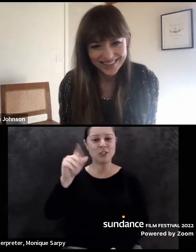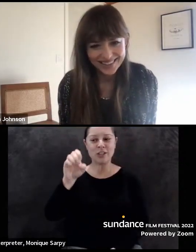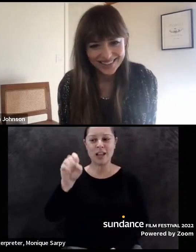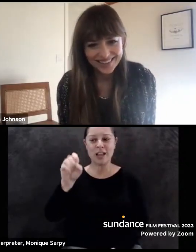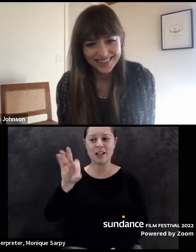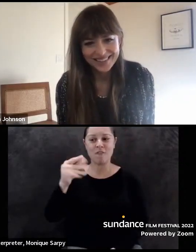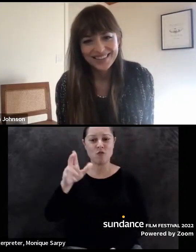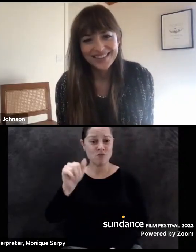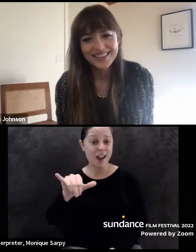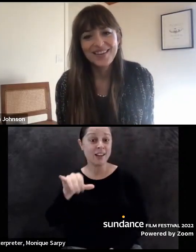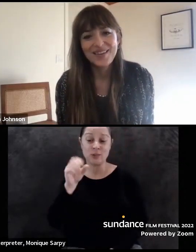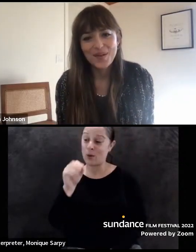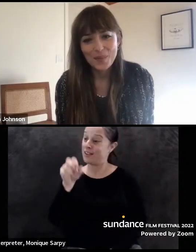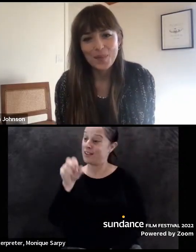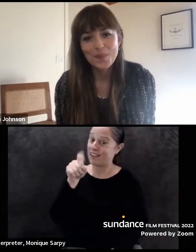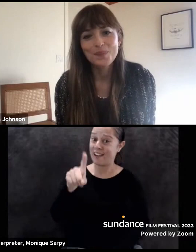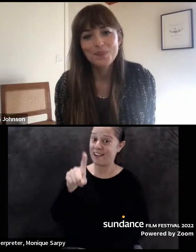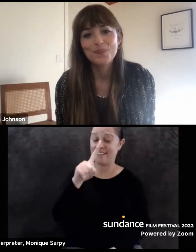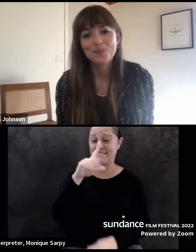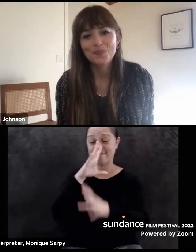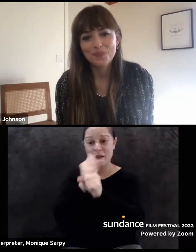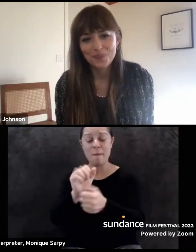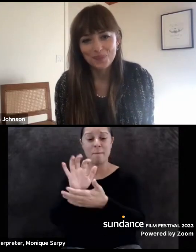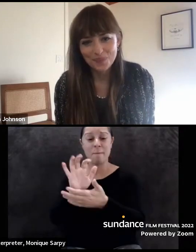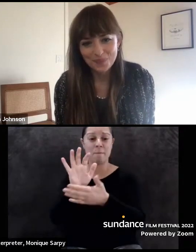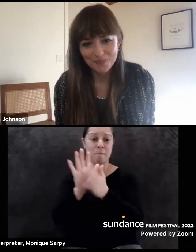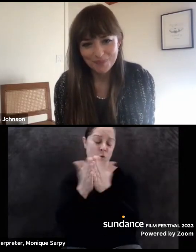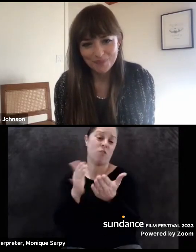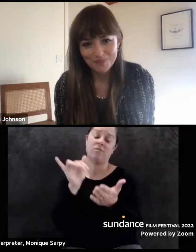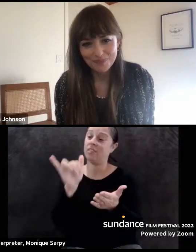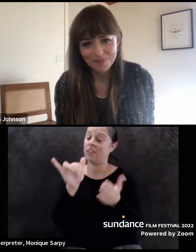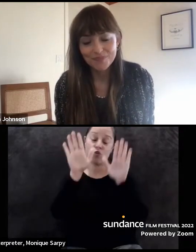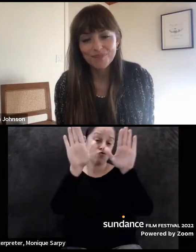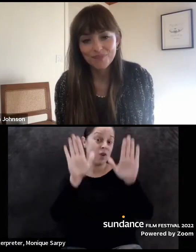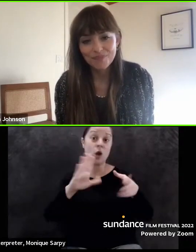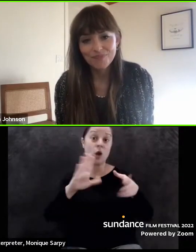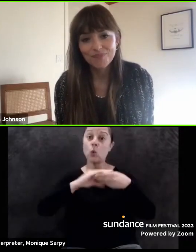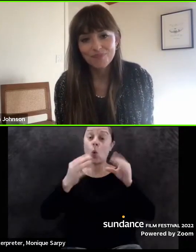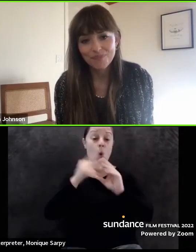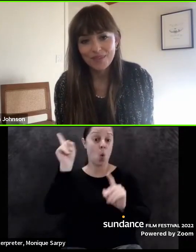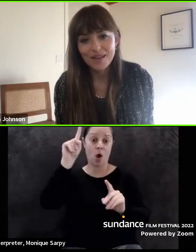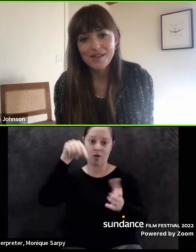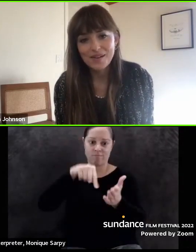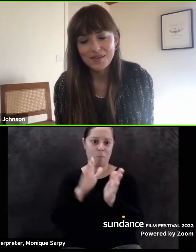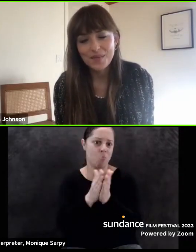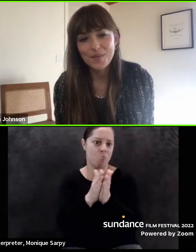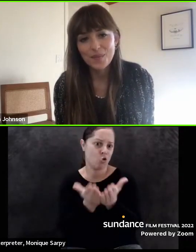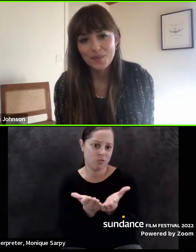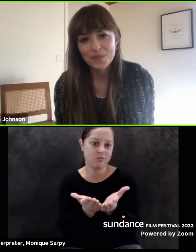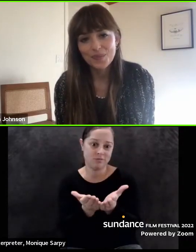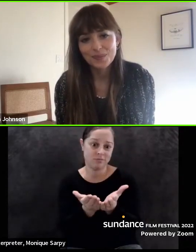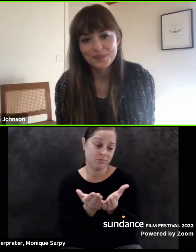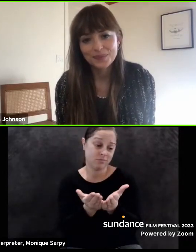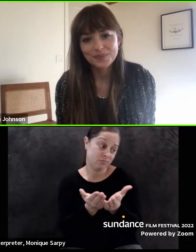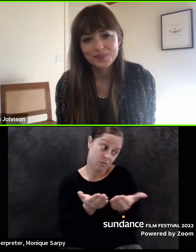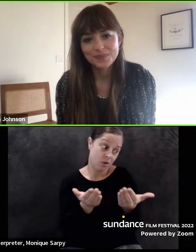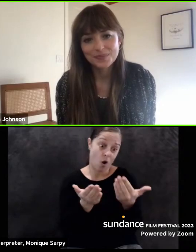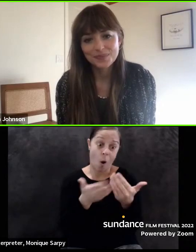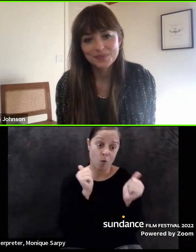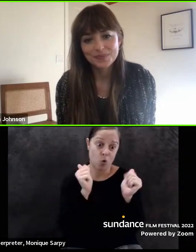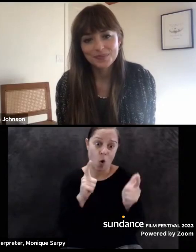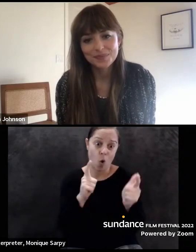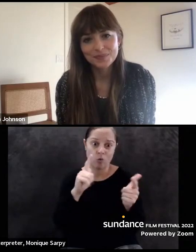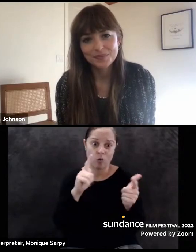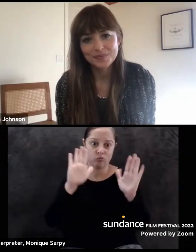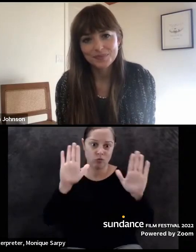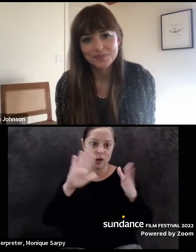likes, yeah, that's so cool. You love books, yeah. That some of the greatest stories are in books, if not all. Yeah, absolutely. I mean, the last film,